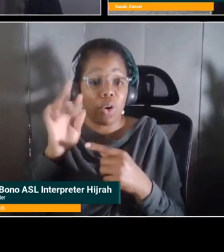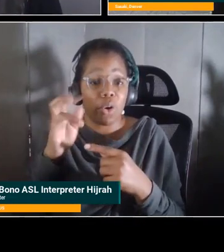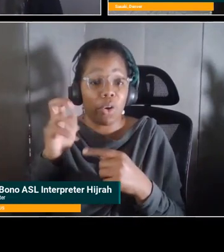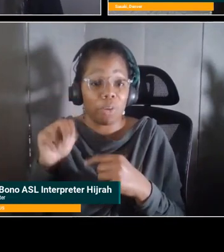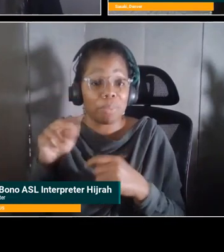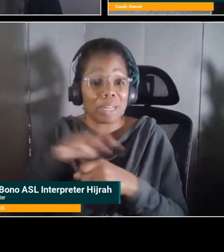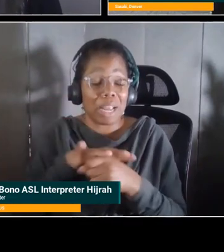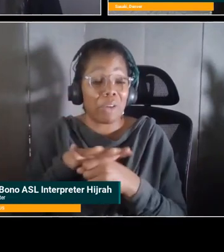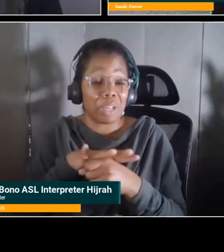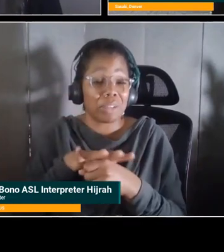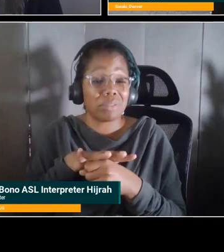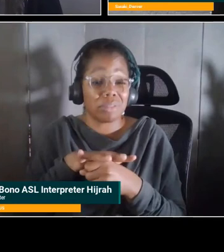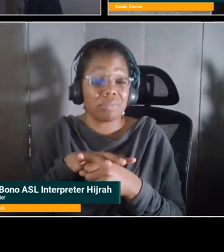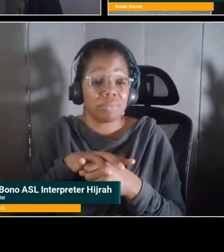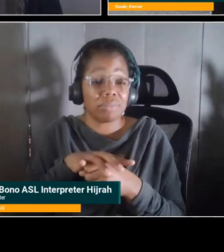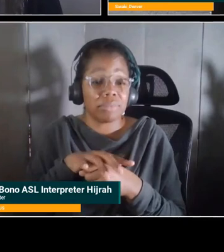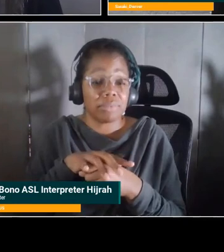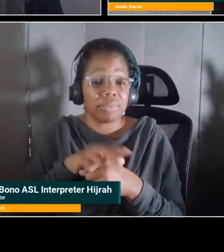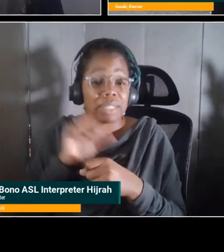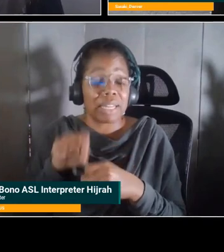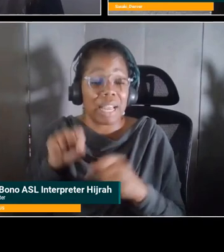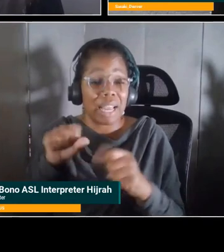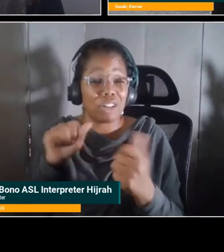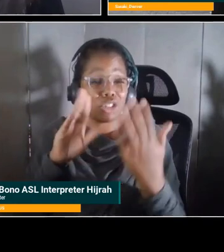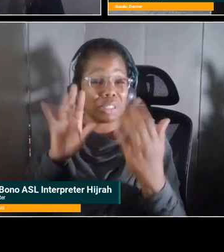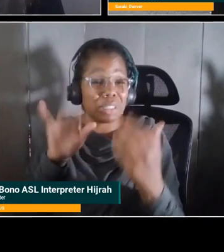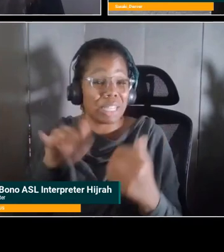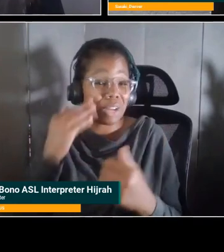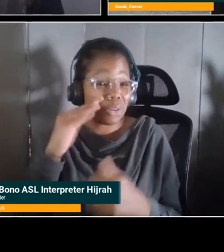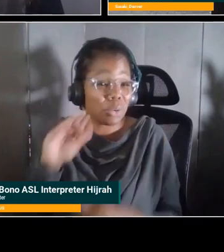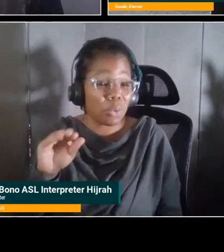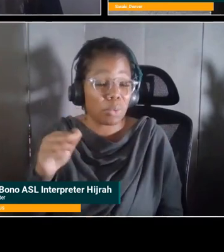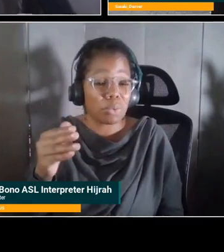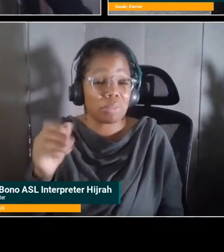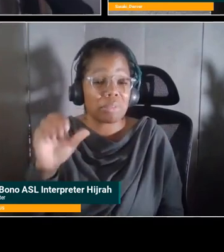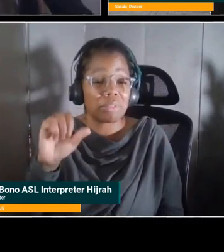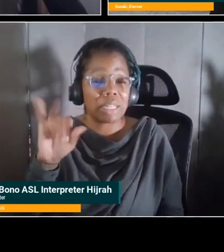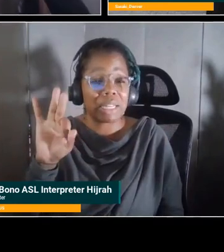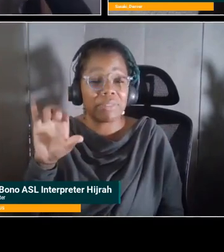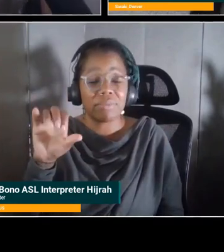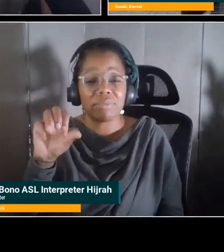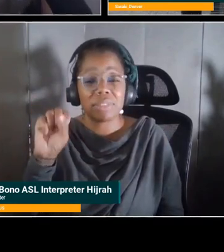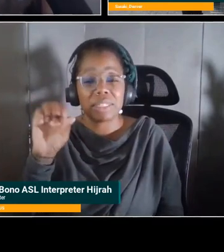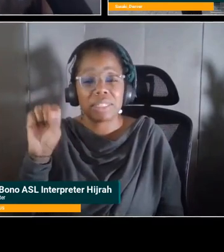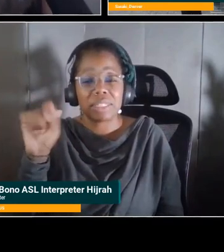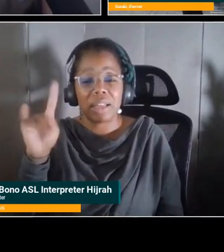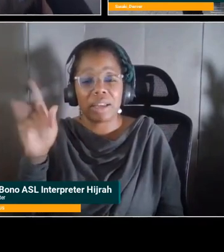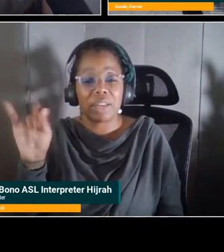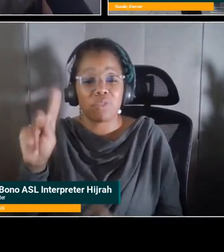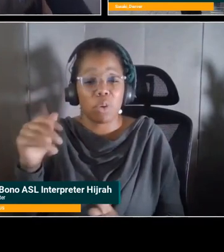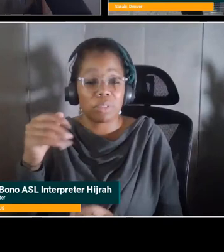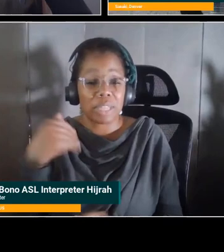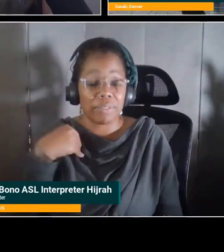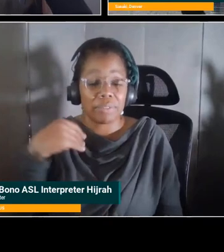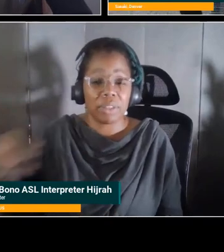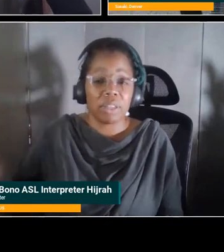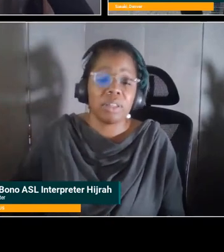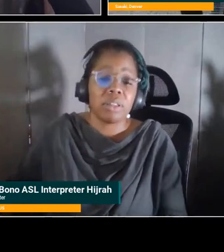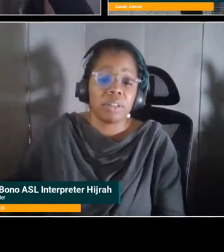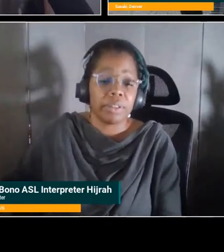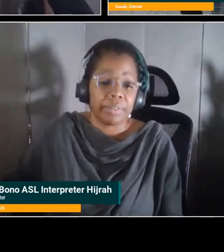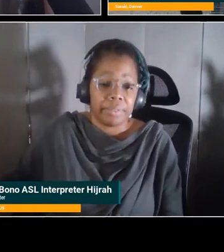can address that. I don't know if Sasaki folks have, yeah. I think you